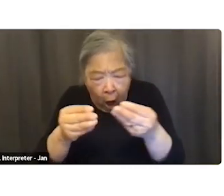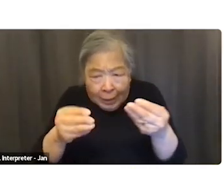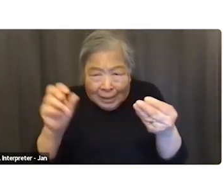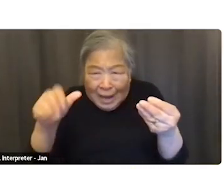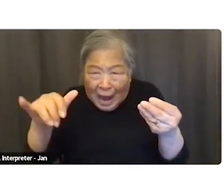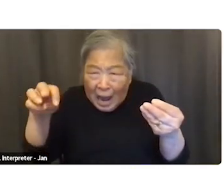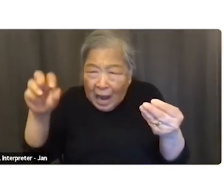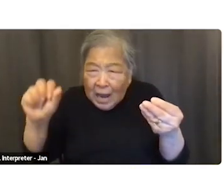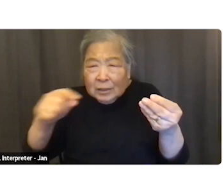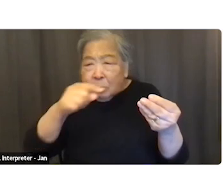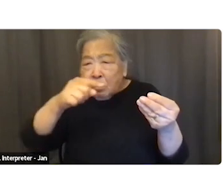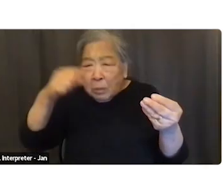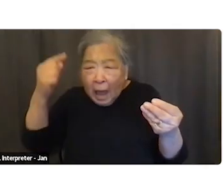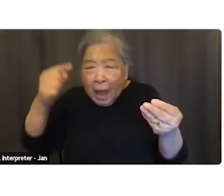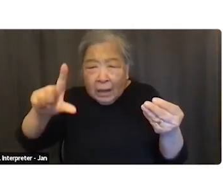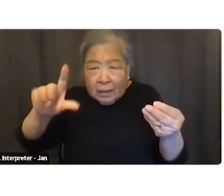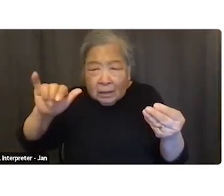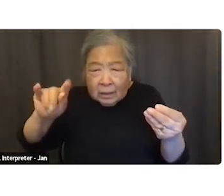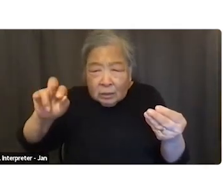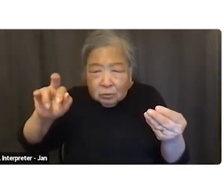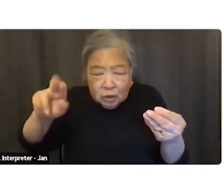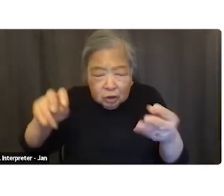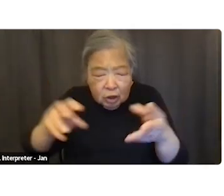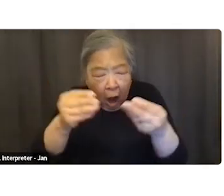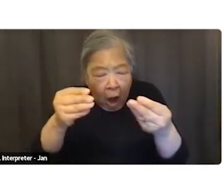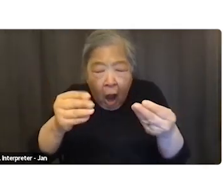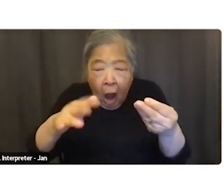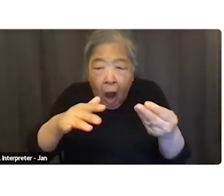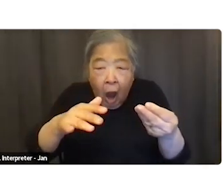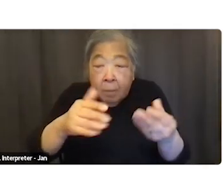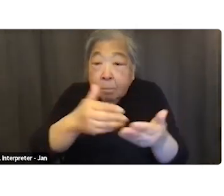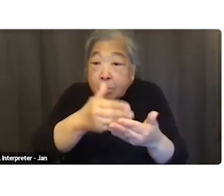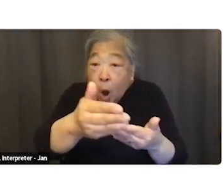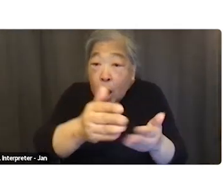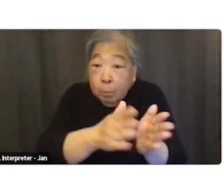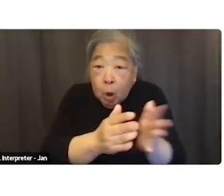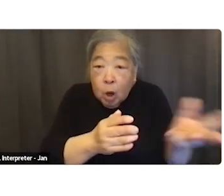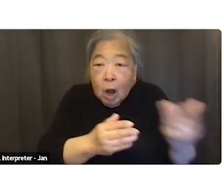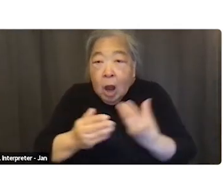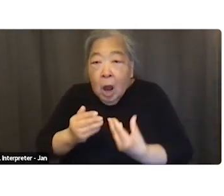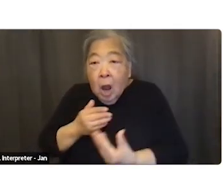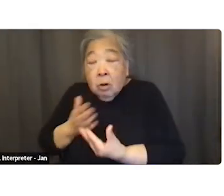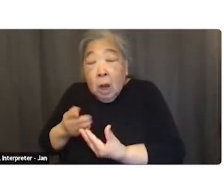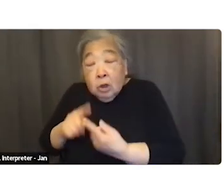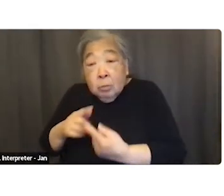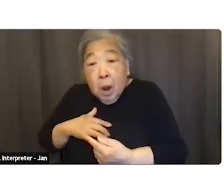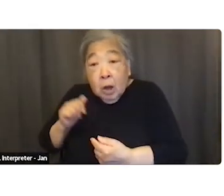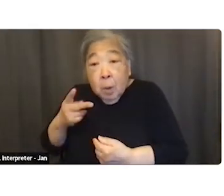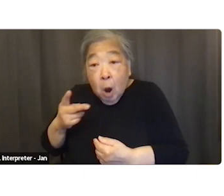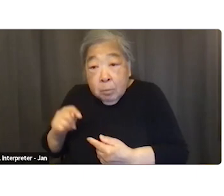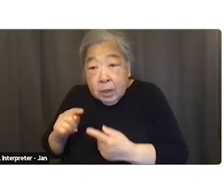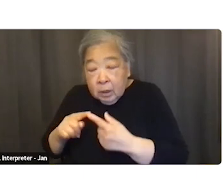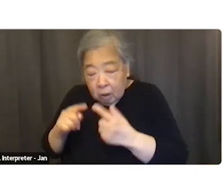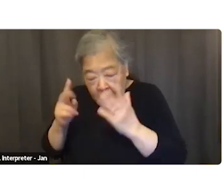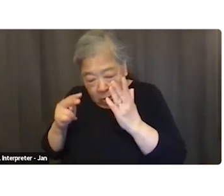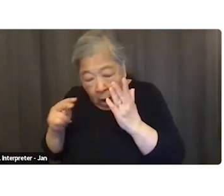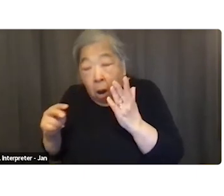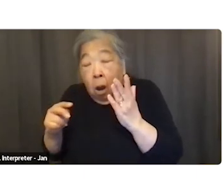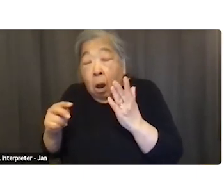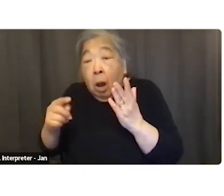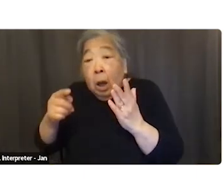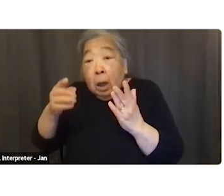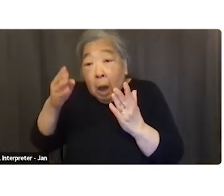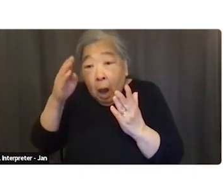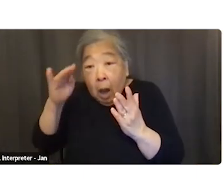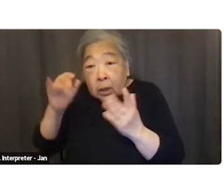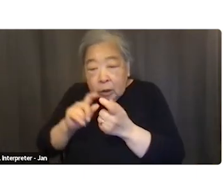Black literature. And I get to my apartment and I start reading the book, and I see God is change, and my nervous system started